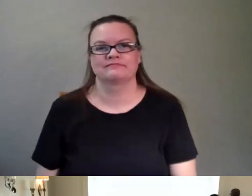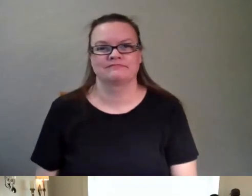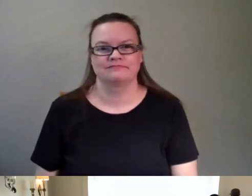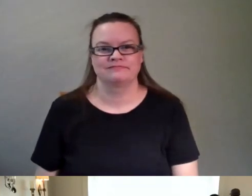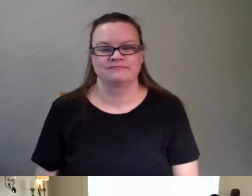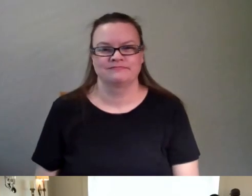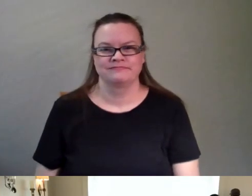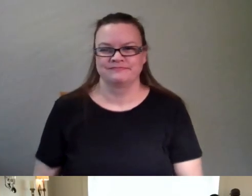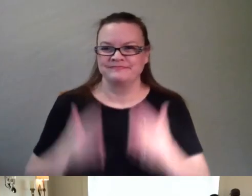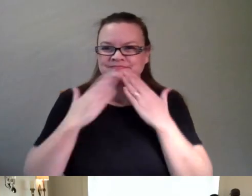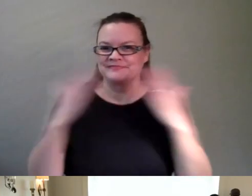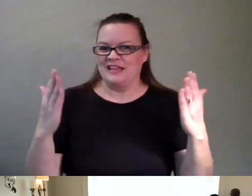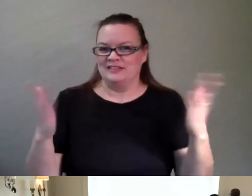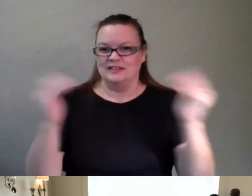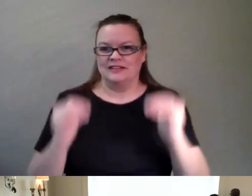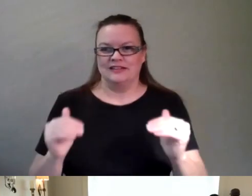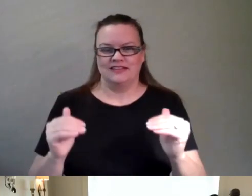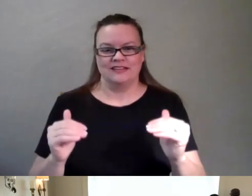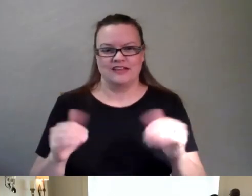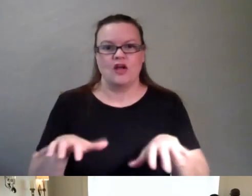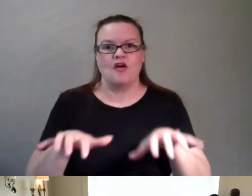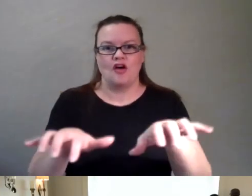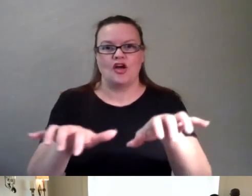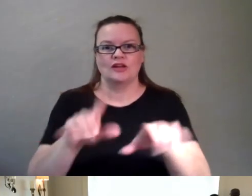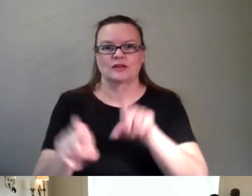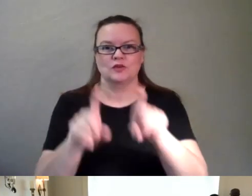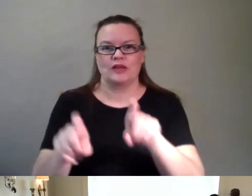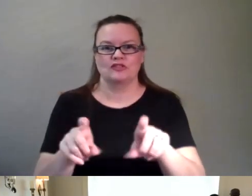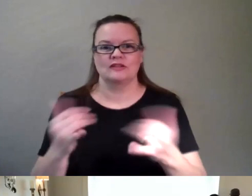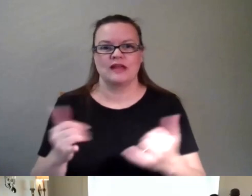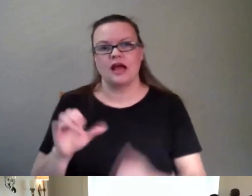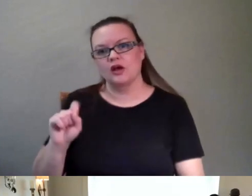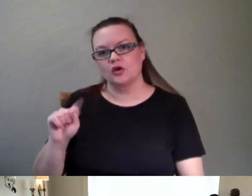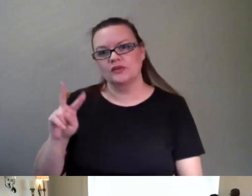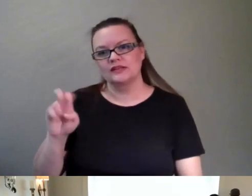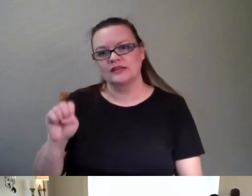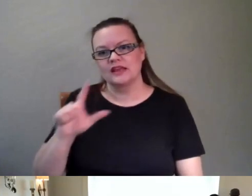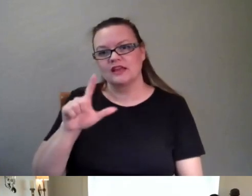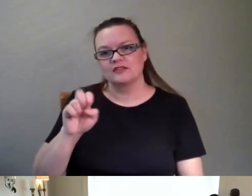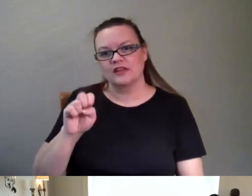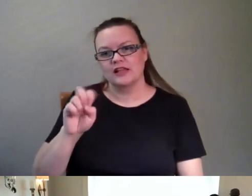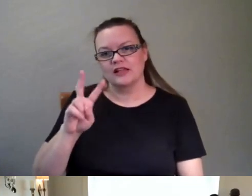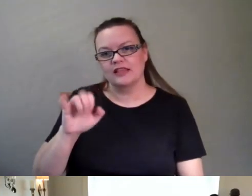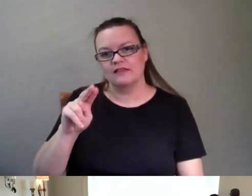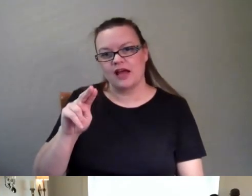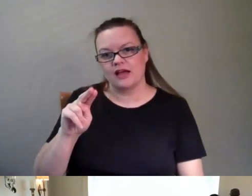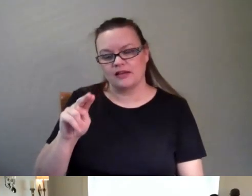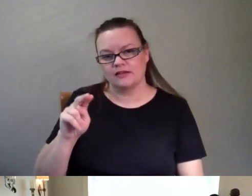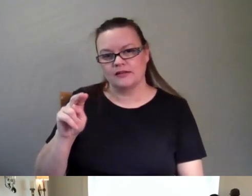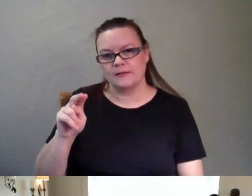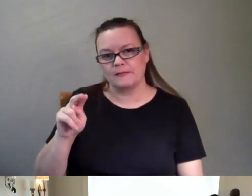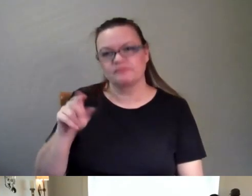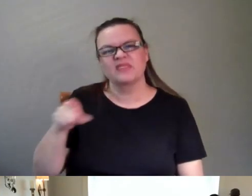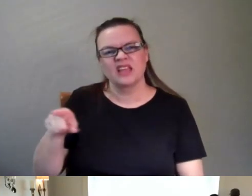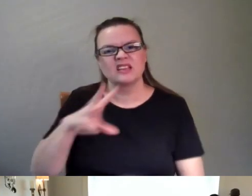Great, thanks, Ed and Celinda. Let's get to the audience questions. Steve Levine, a friend of the center, asks, how can